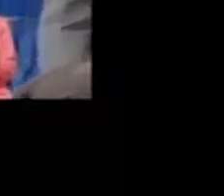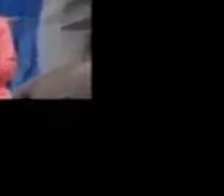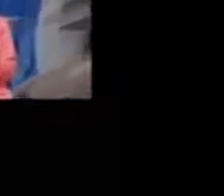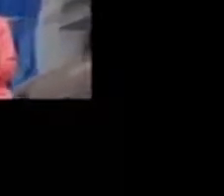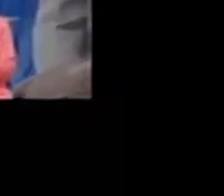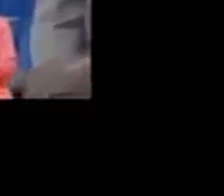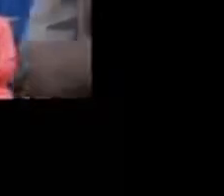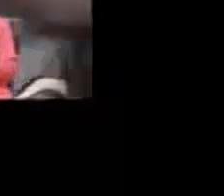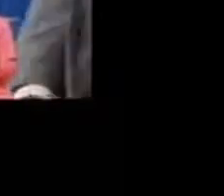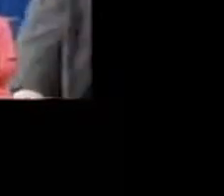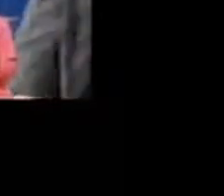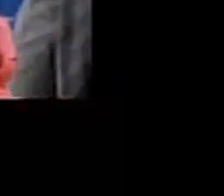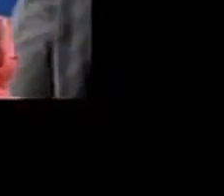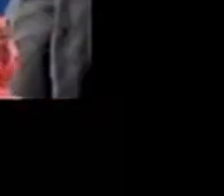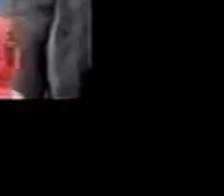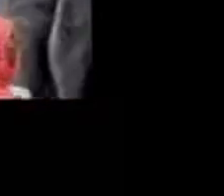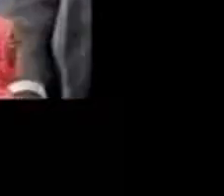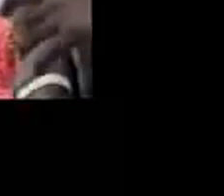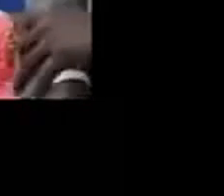praise the Lord.